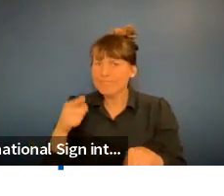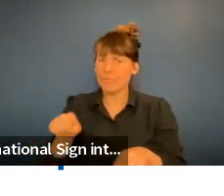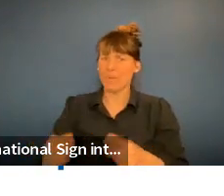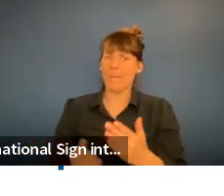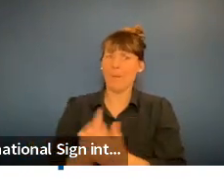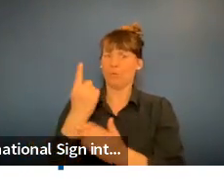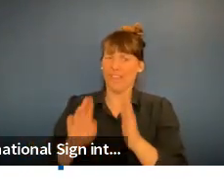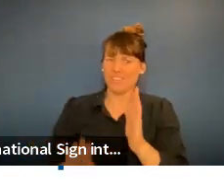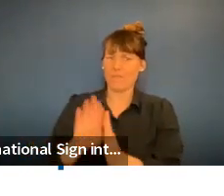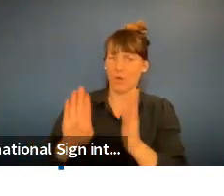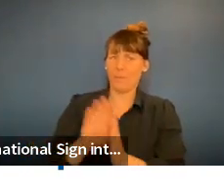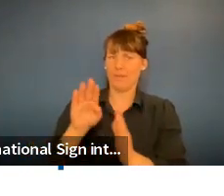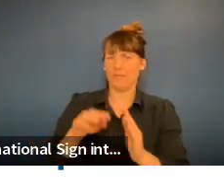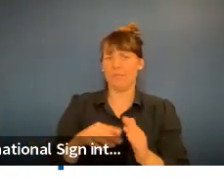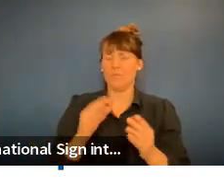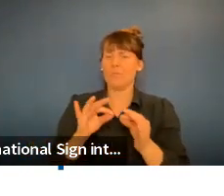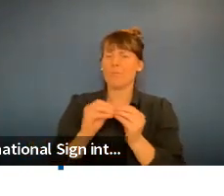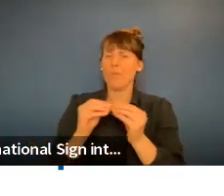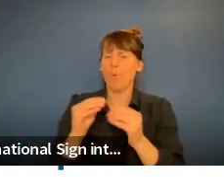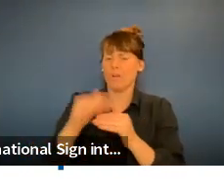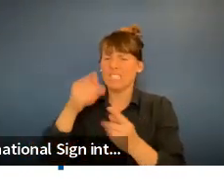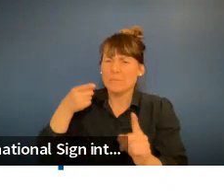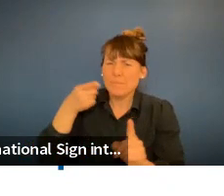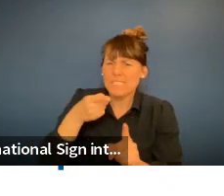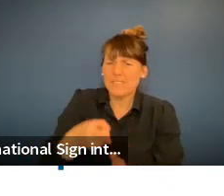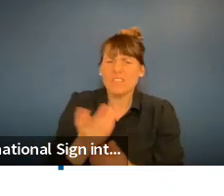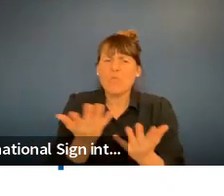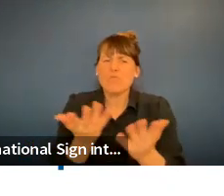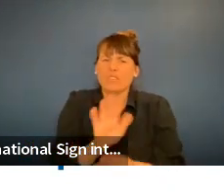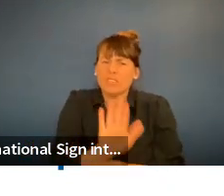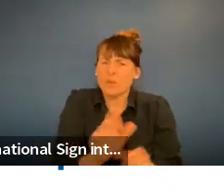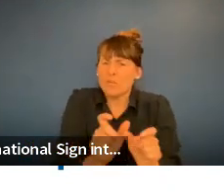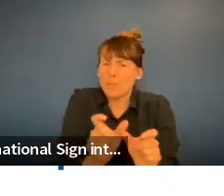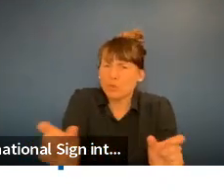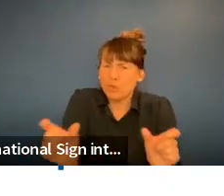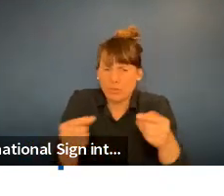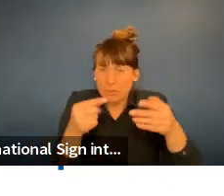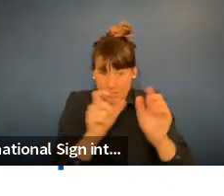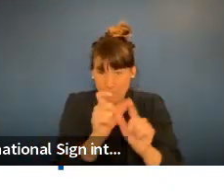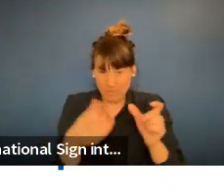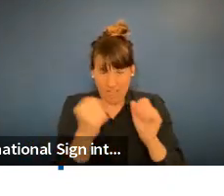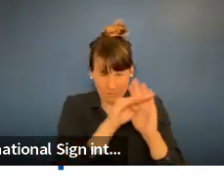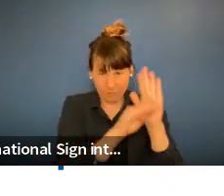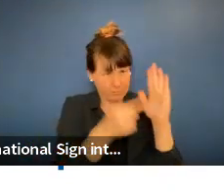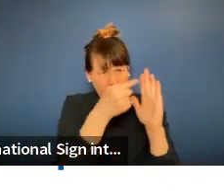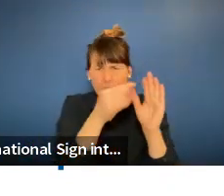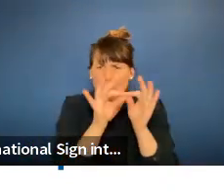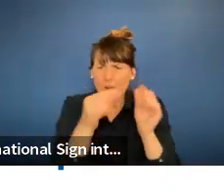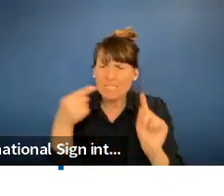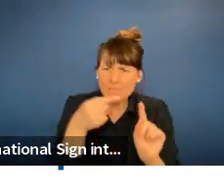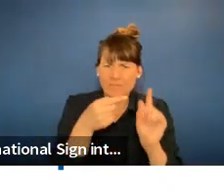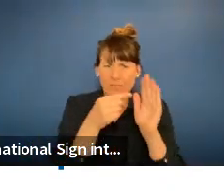In many countries, assistive technology resources are low. There is challenges on assistive technology budget. There